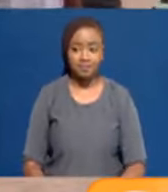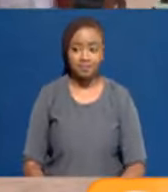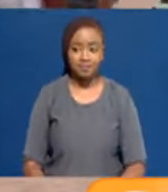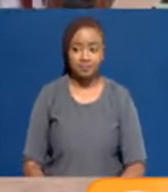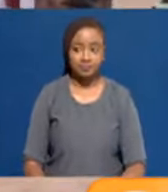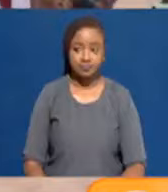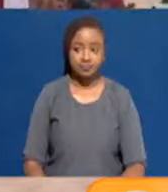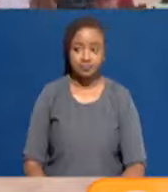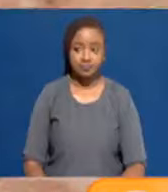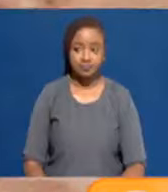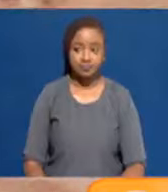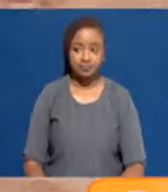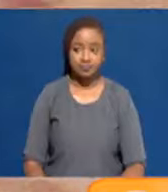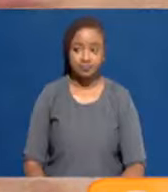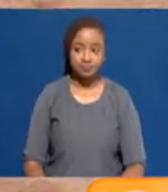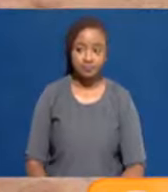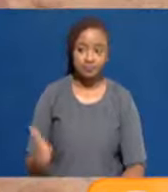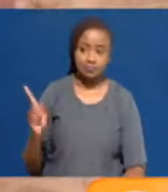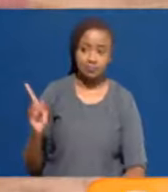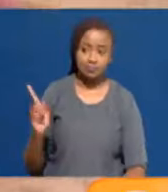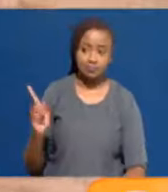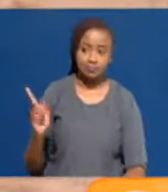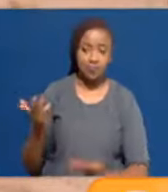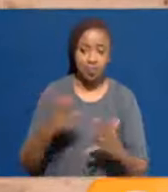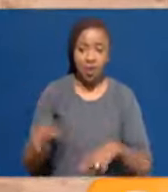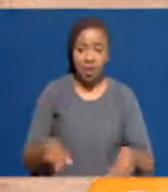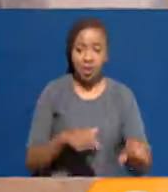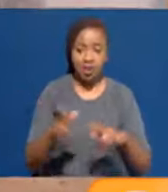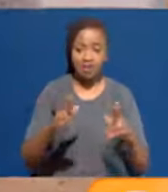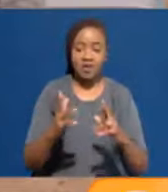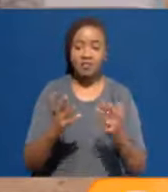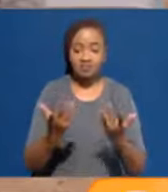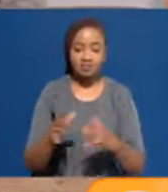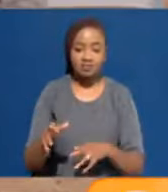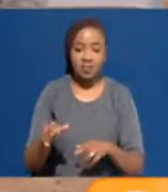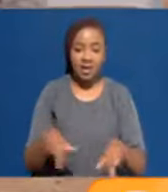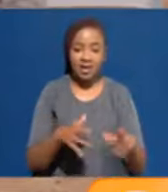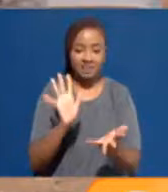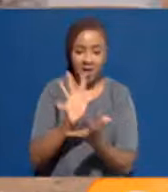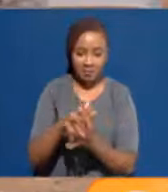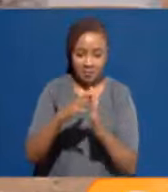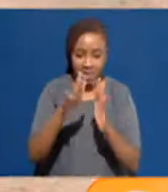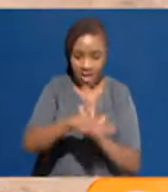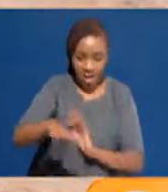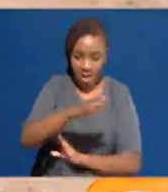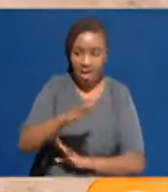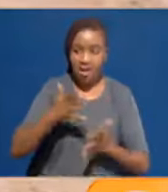Bulabaraka area in Tana River. Hundreds of families are putting up makeshift structures in this